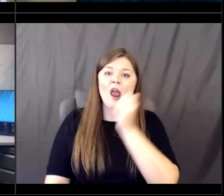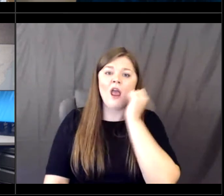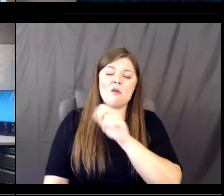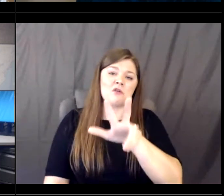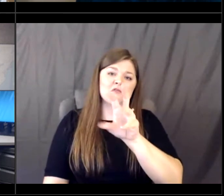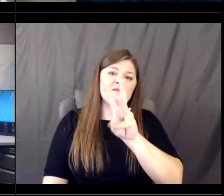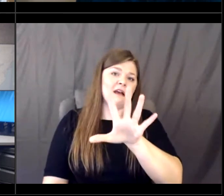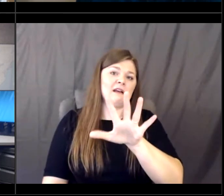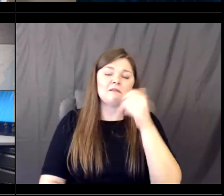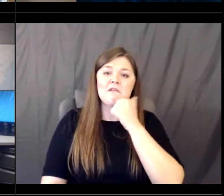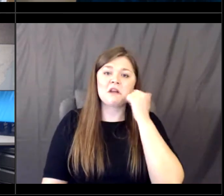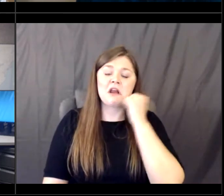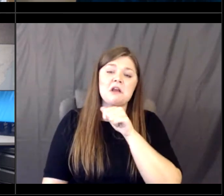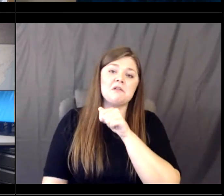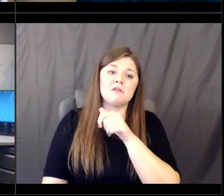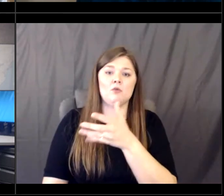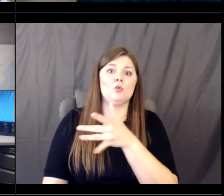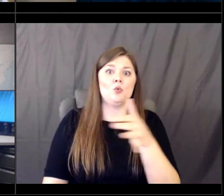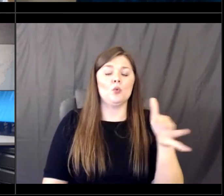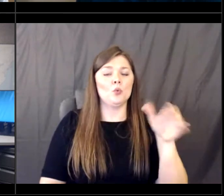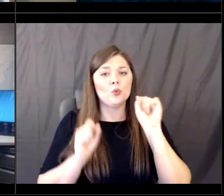so much more that we could be doing, you know.